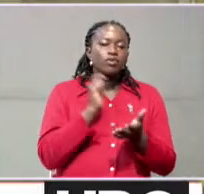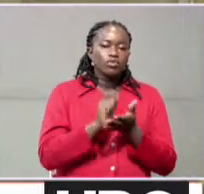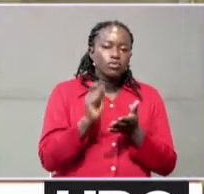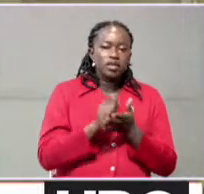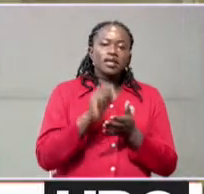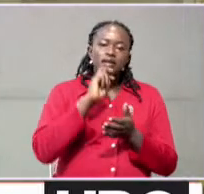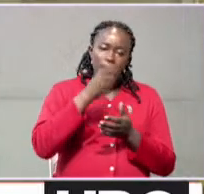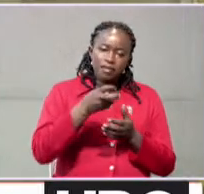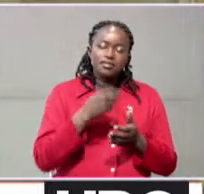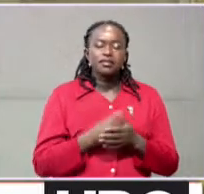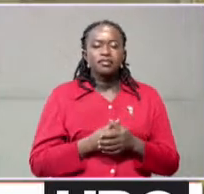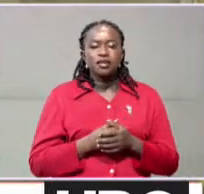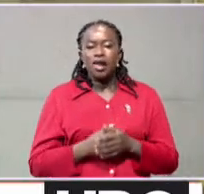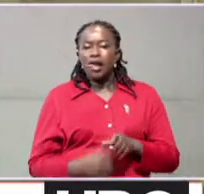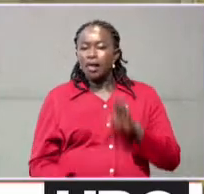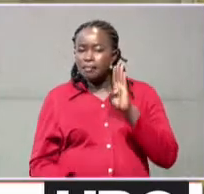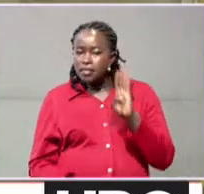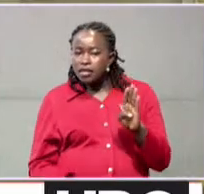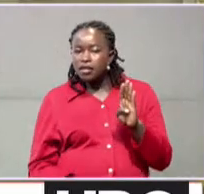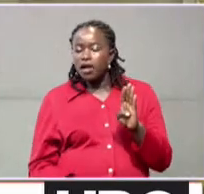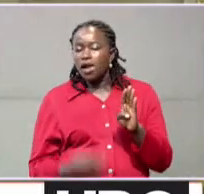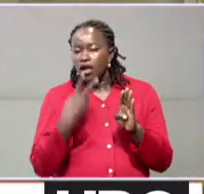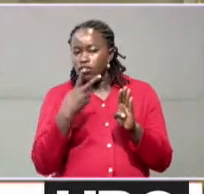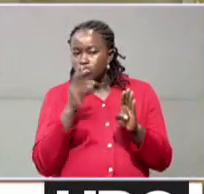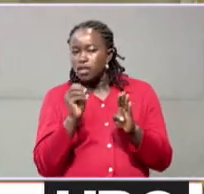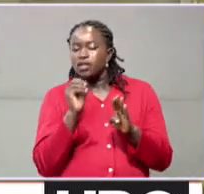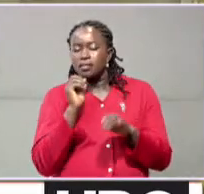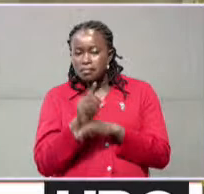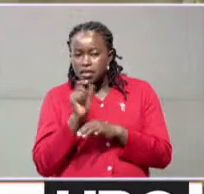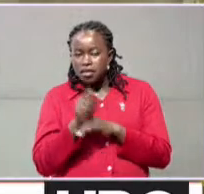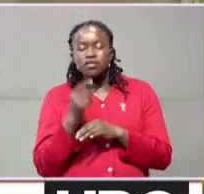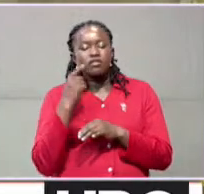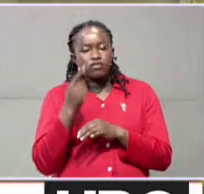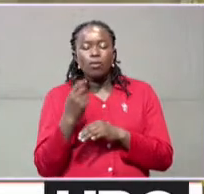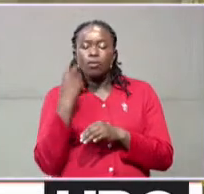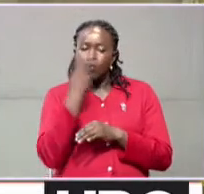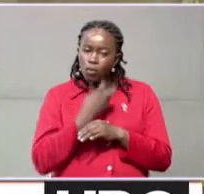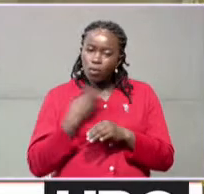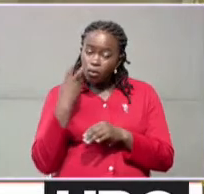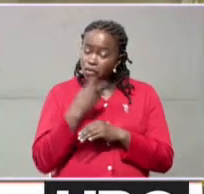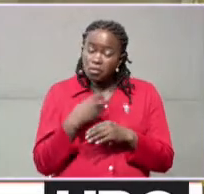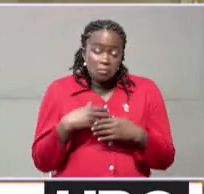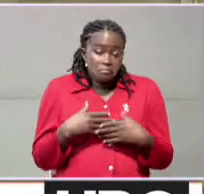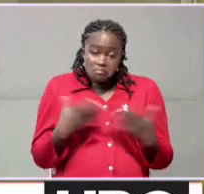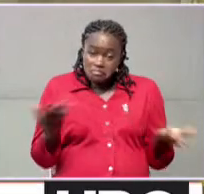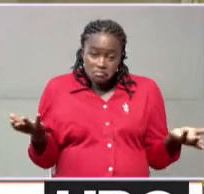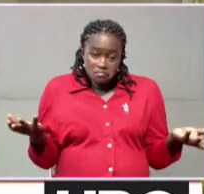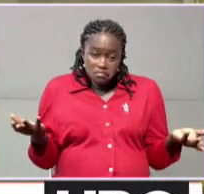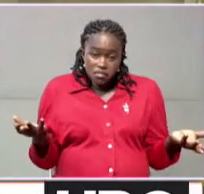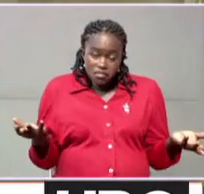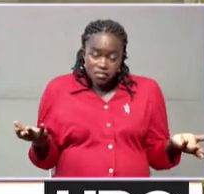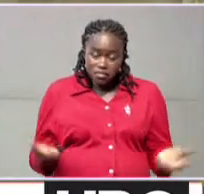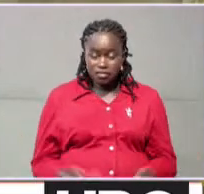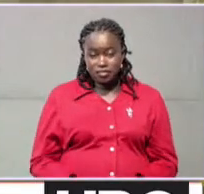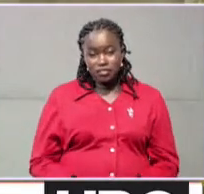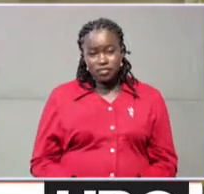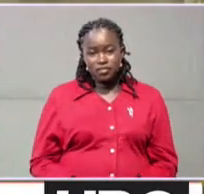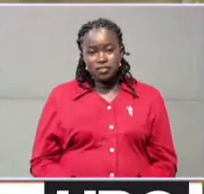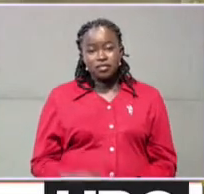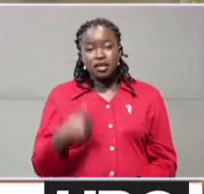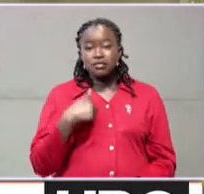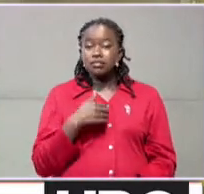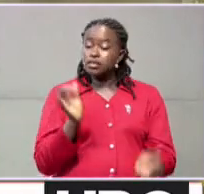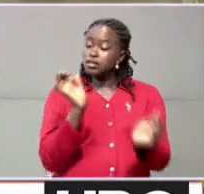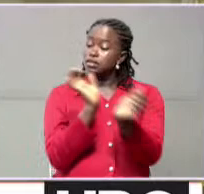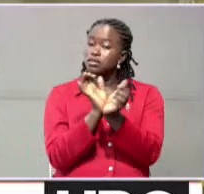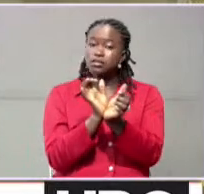answers b 20 minutes four four that's it i'm tired my hands are